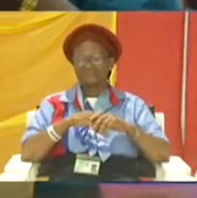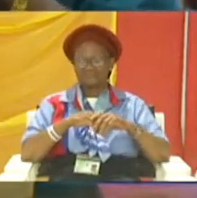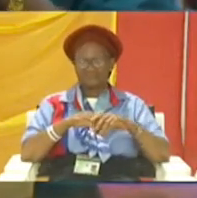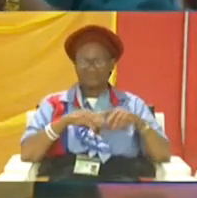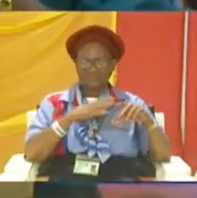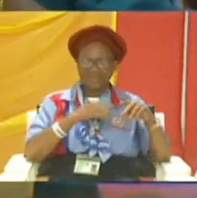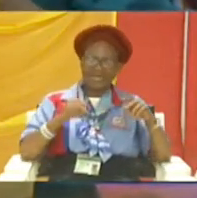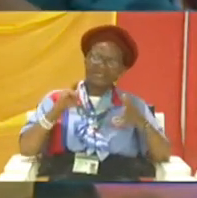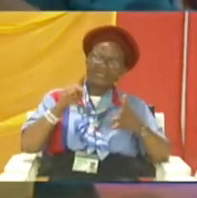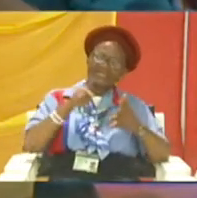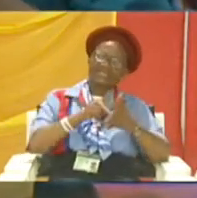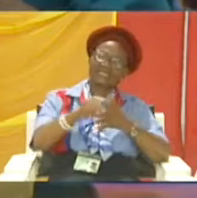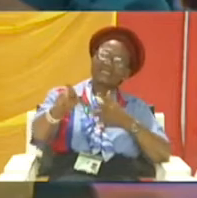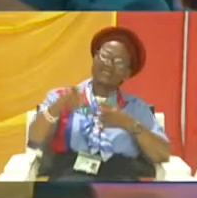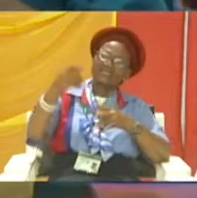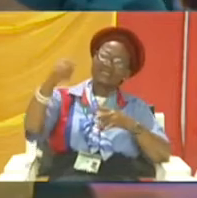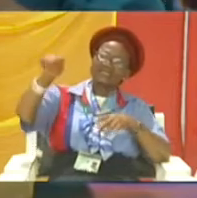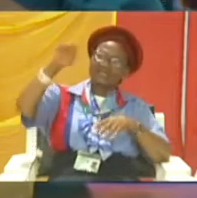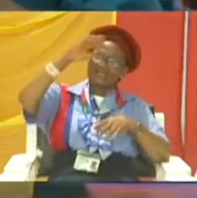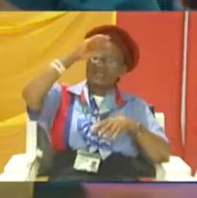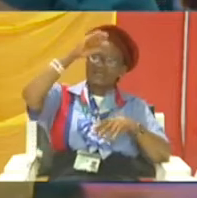and killed the boy.